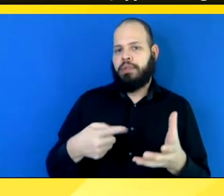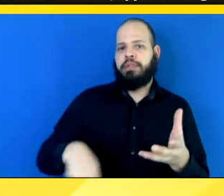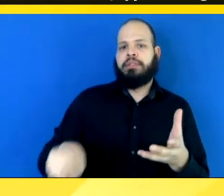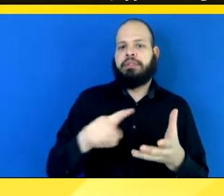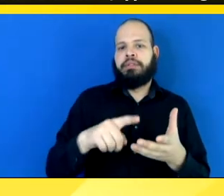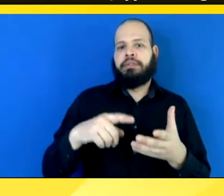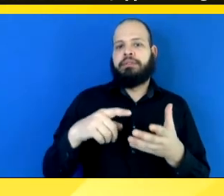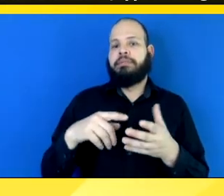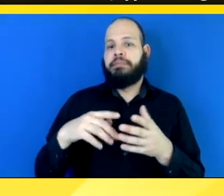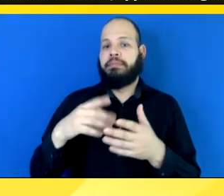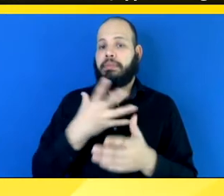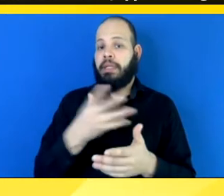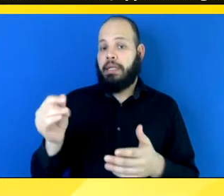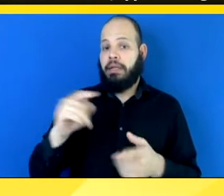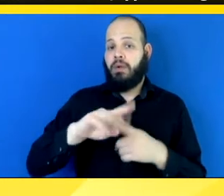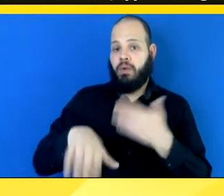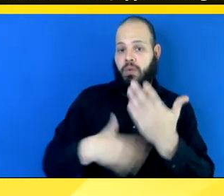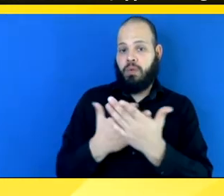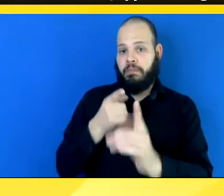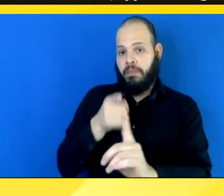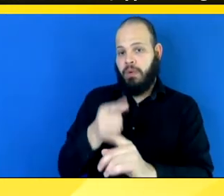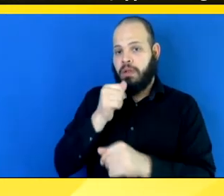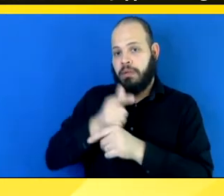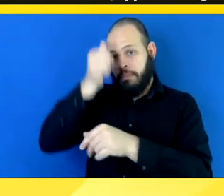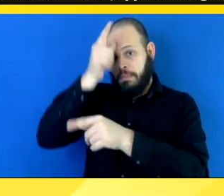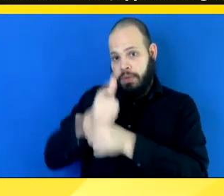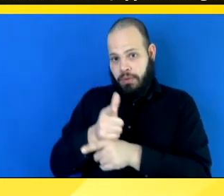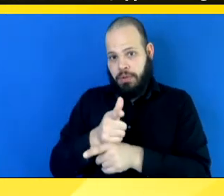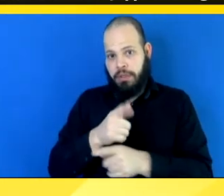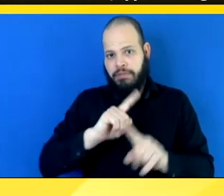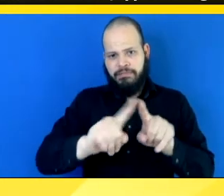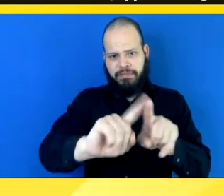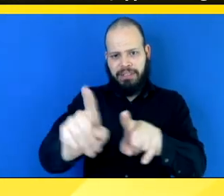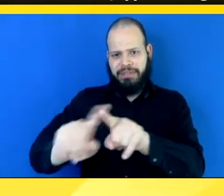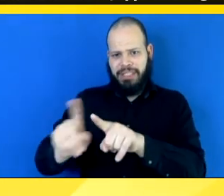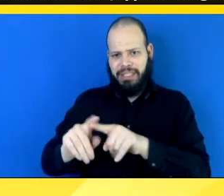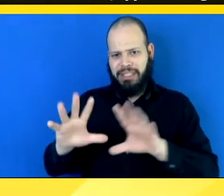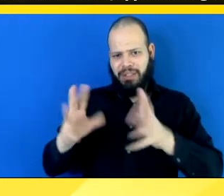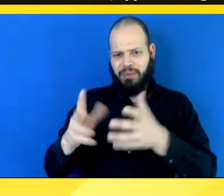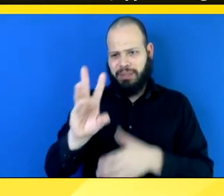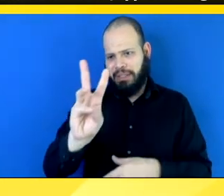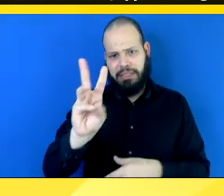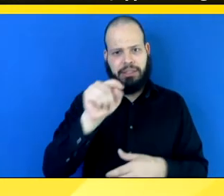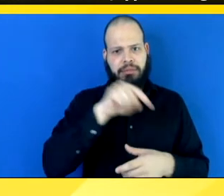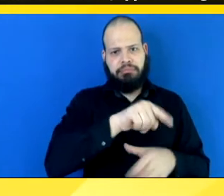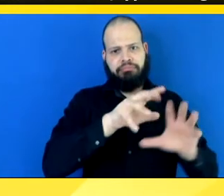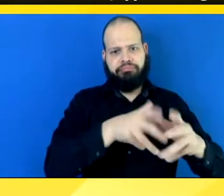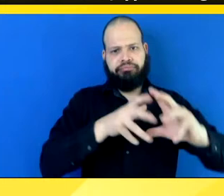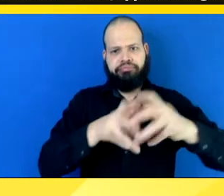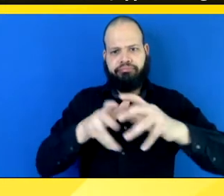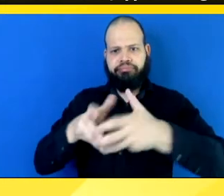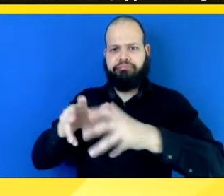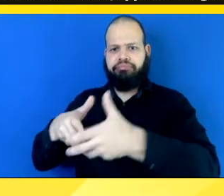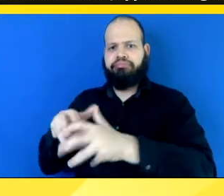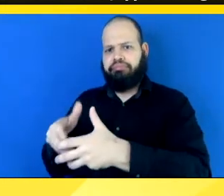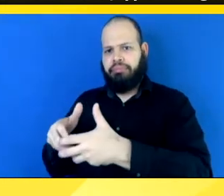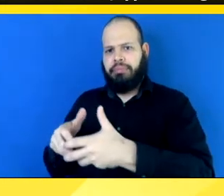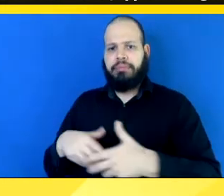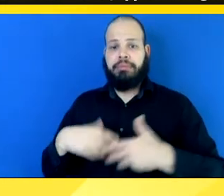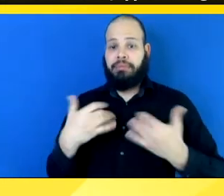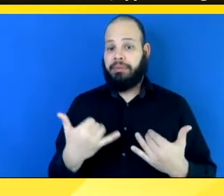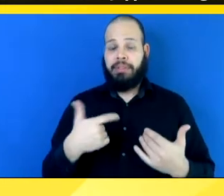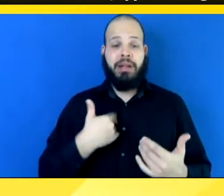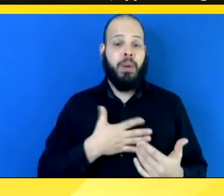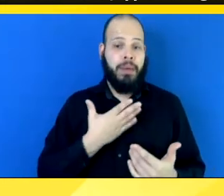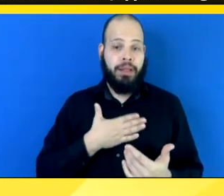of the 6 constituent groups of the AFL-CIO. To my old friend, Ross Pellis, it's good to see your face. And it's good